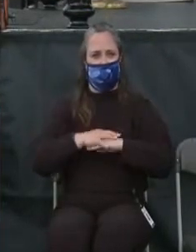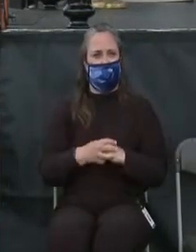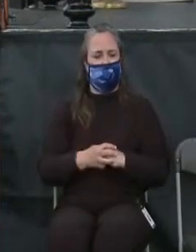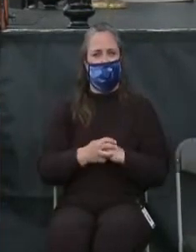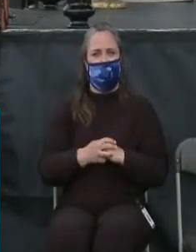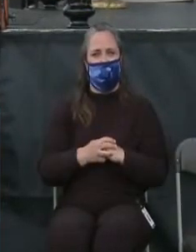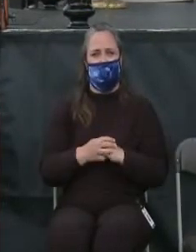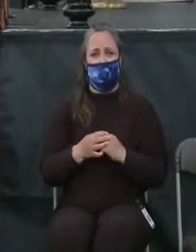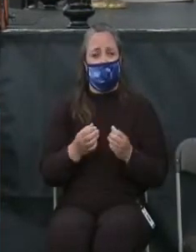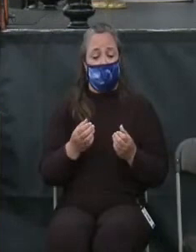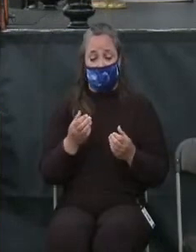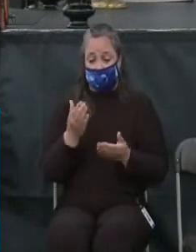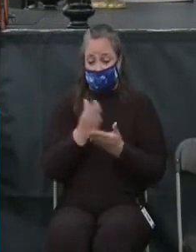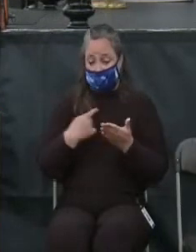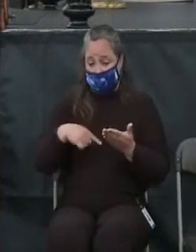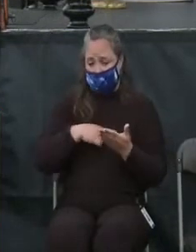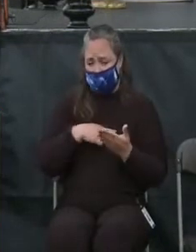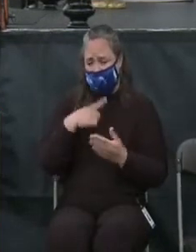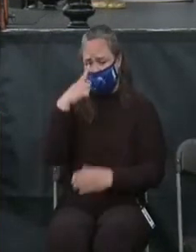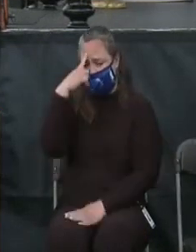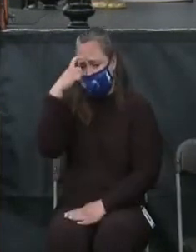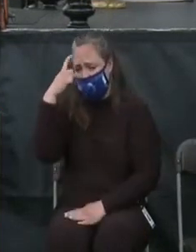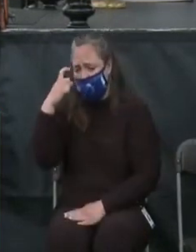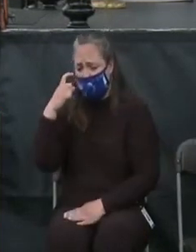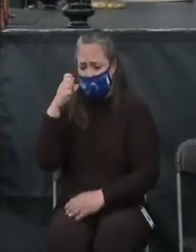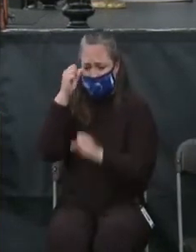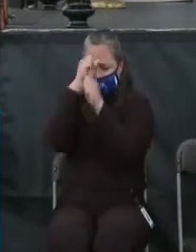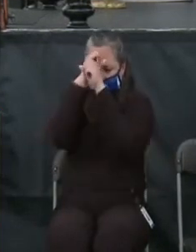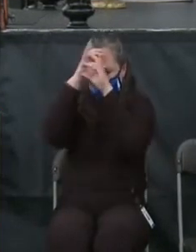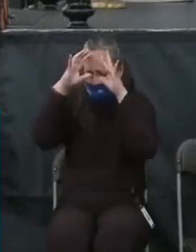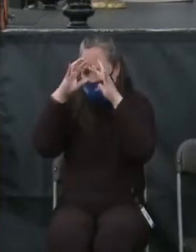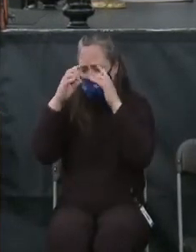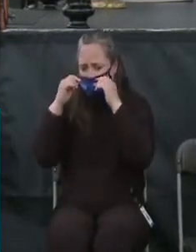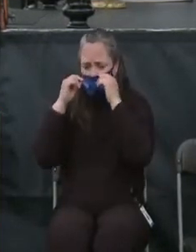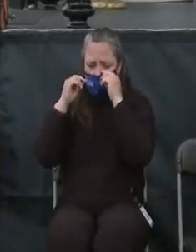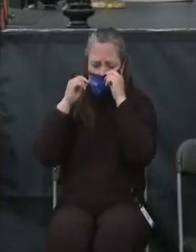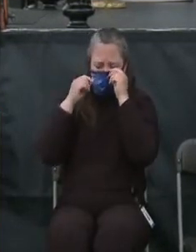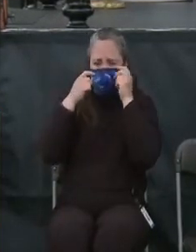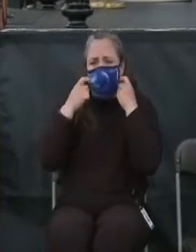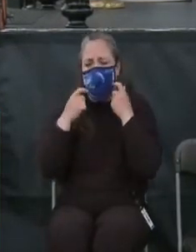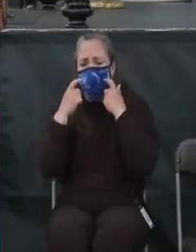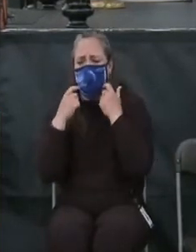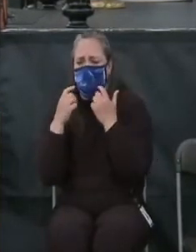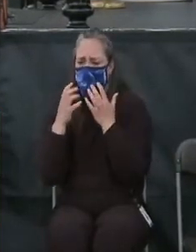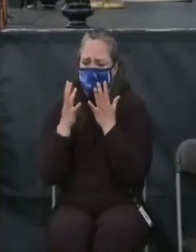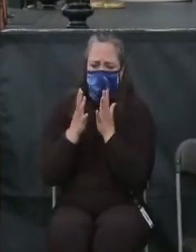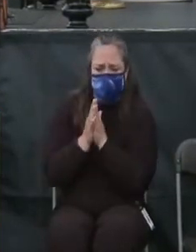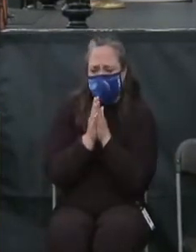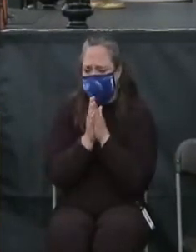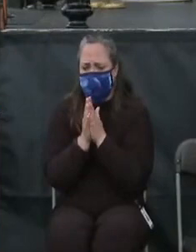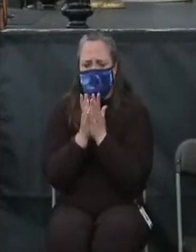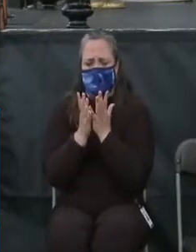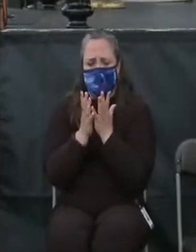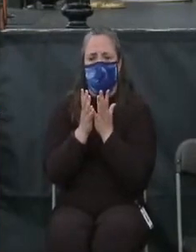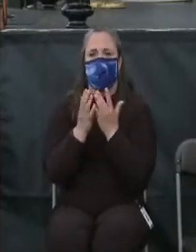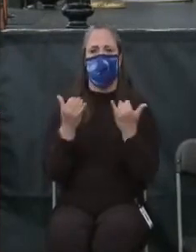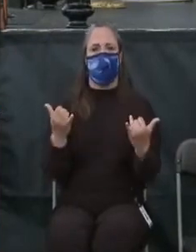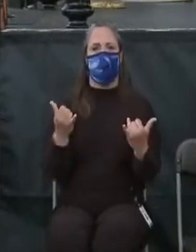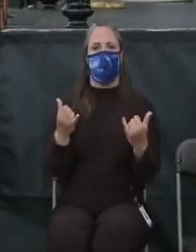A dream that many of us only hoped, imagined, and cried for. A dream that my parents and many of your loved ones also shared for